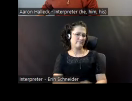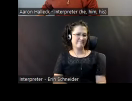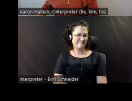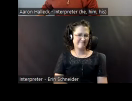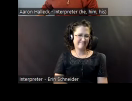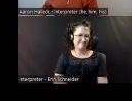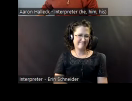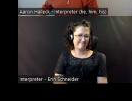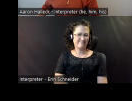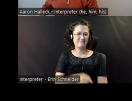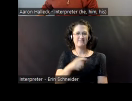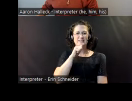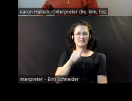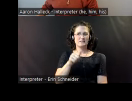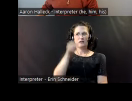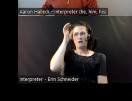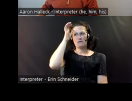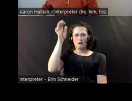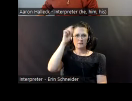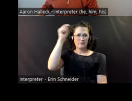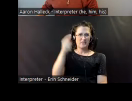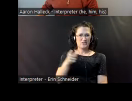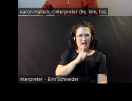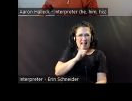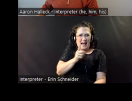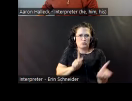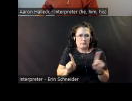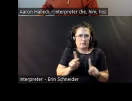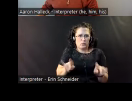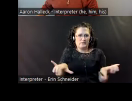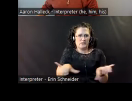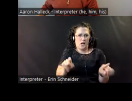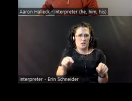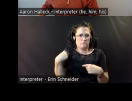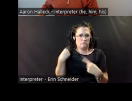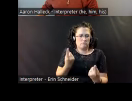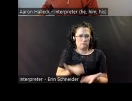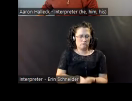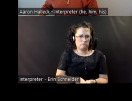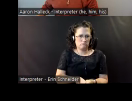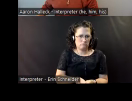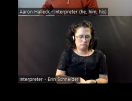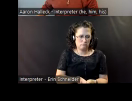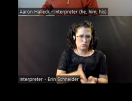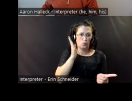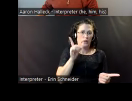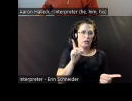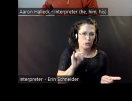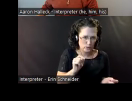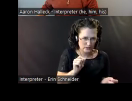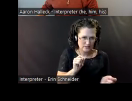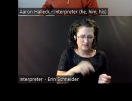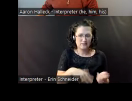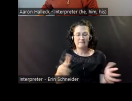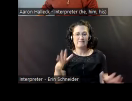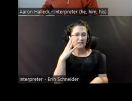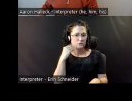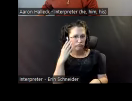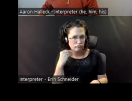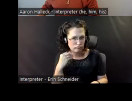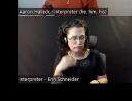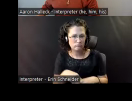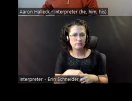theory. These are actual people that you heard who have done this before or are about to do it or doing it. And there are hundreds